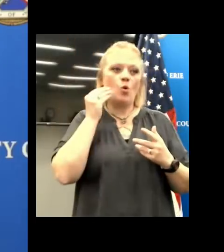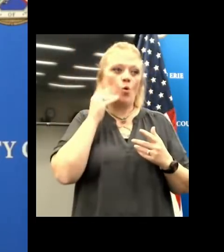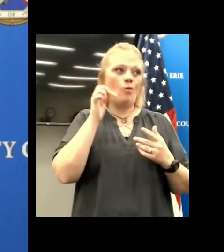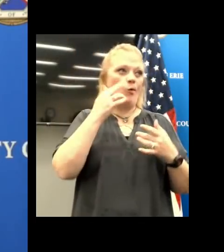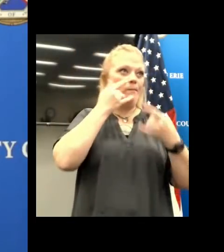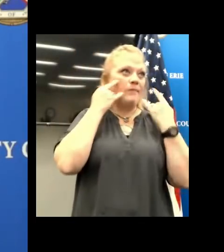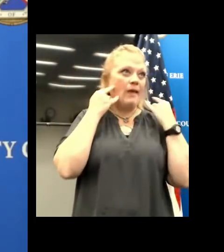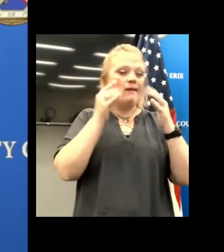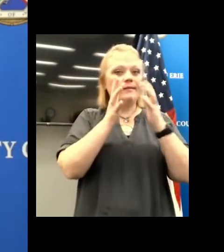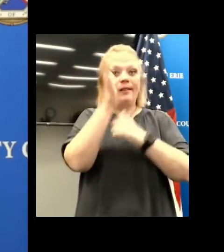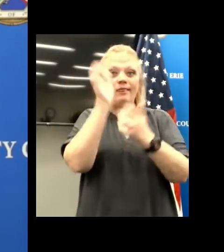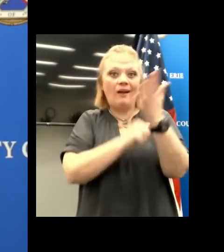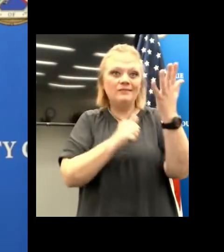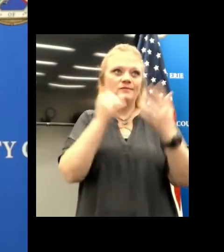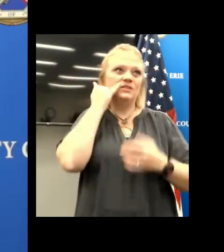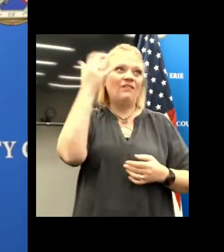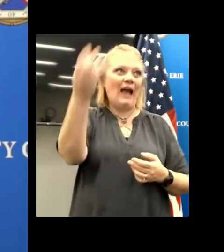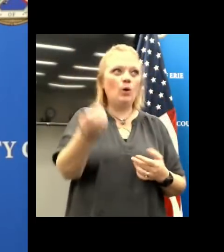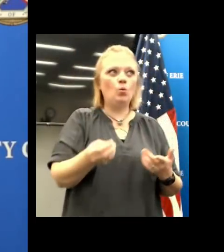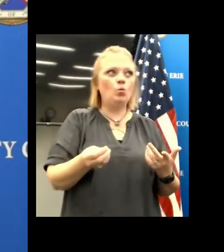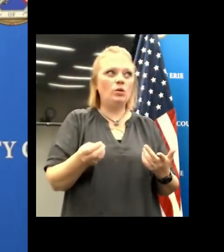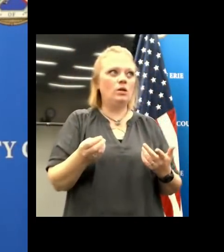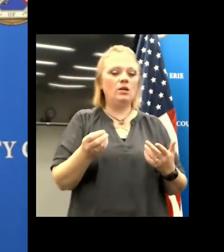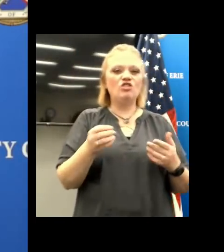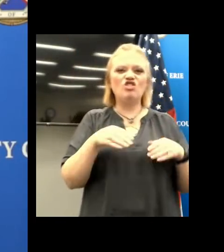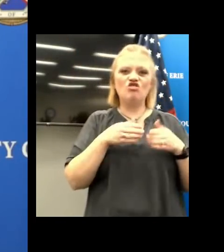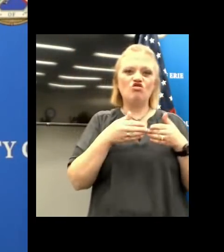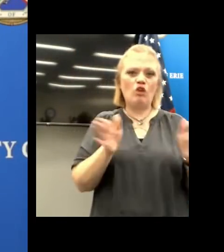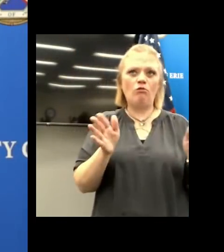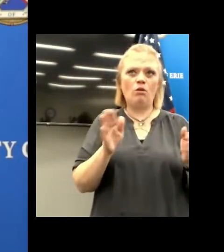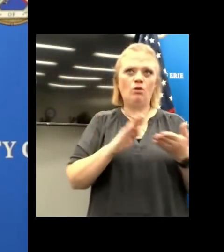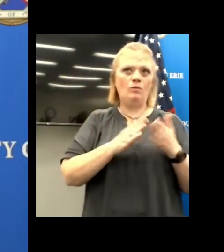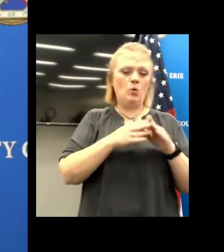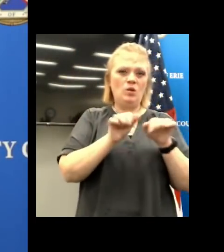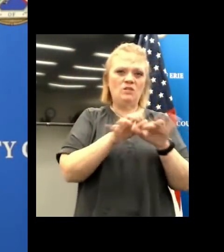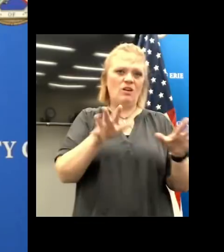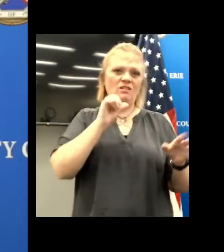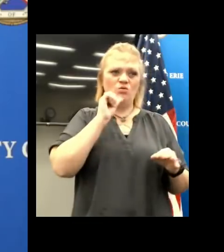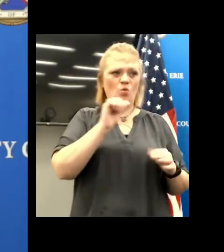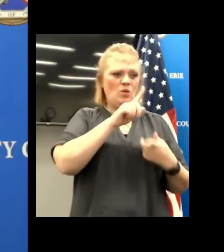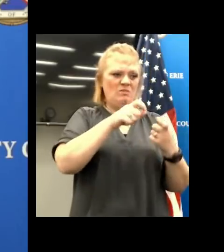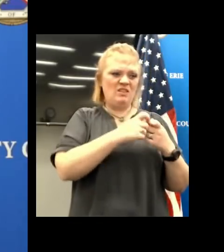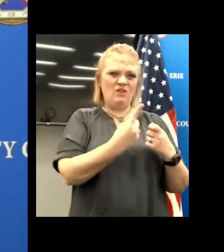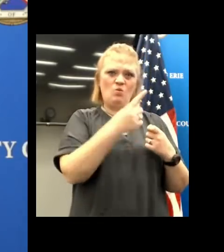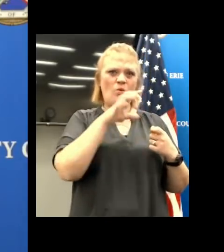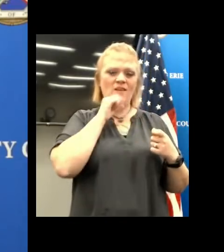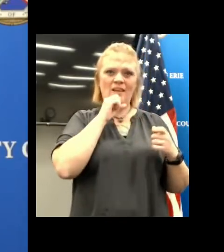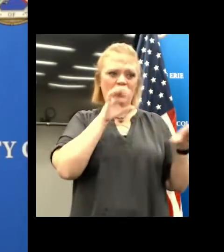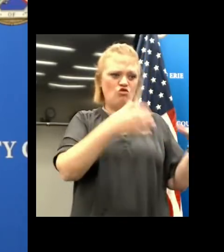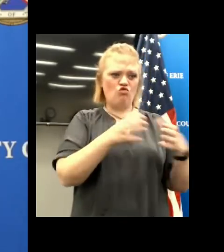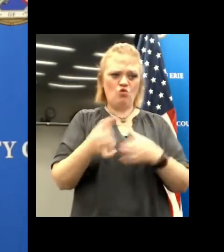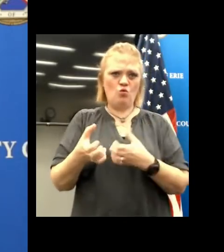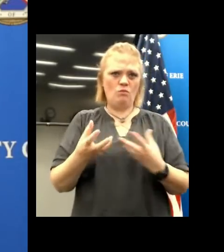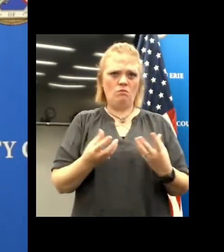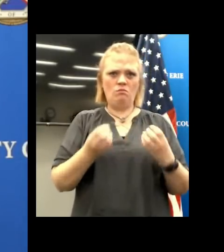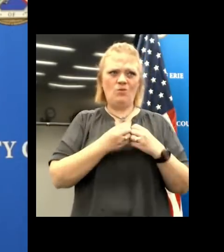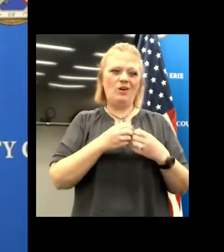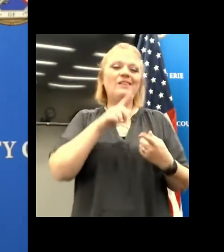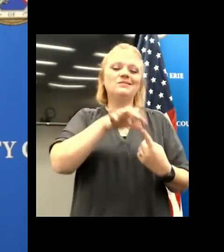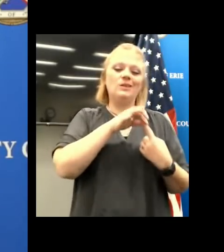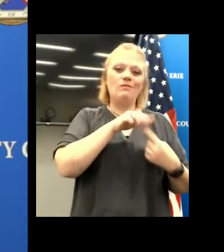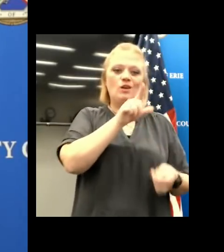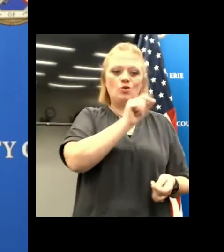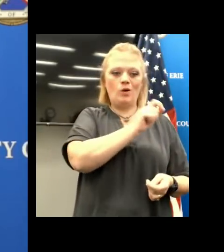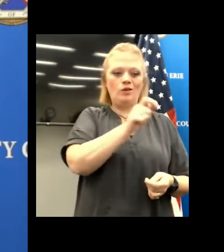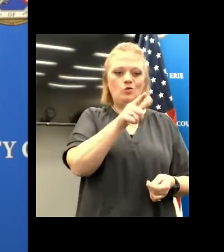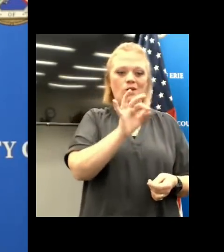masks, putting on gloves when they go out. It's general community spread. There's no one age group that's stronger or higher than the other, except for the 20 to